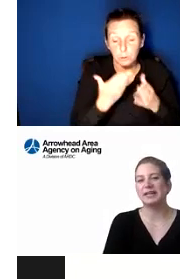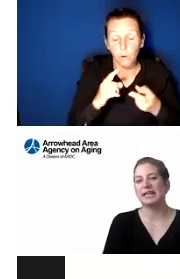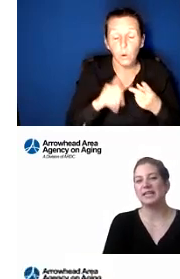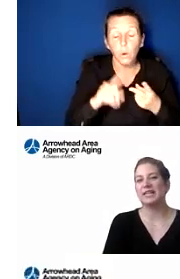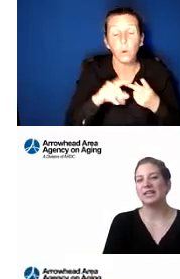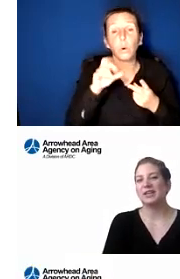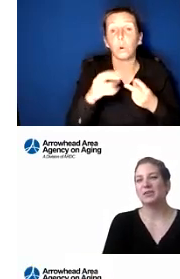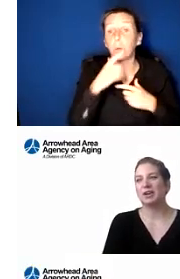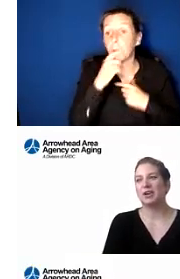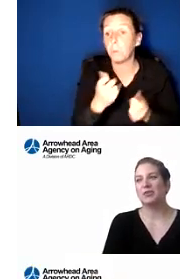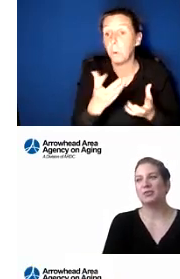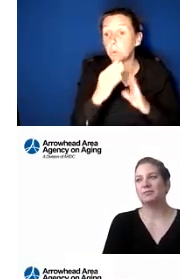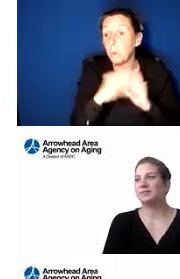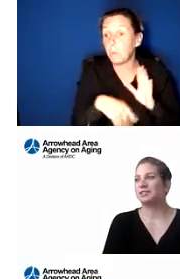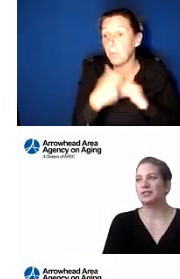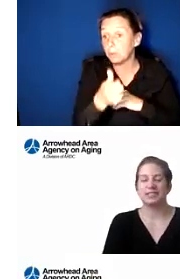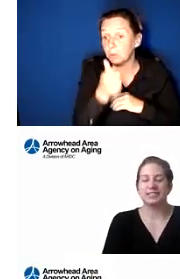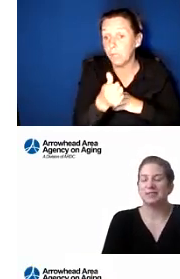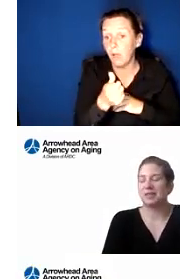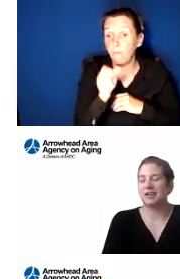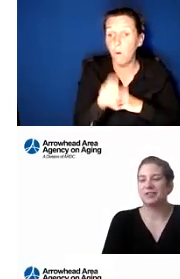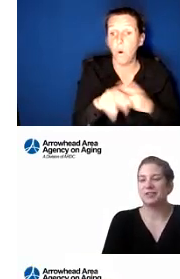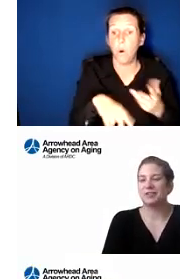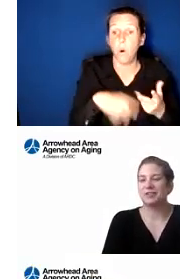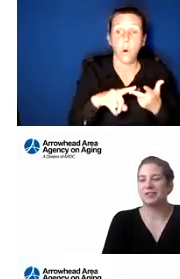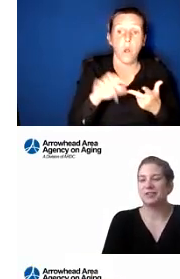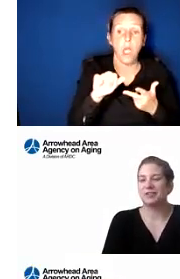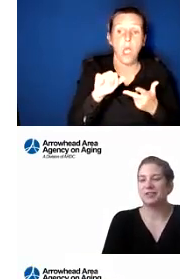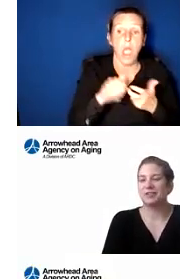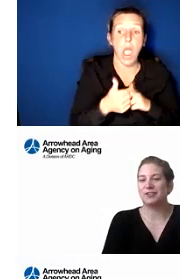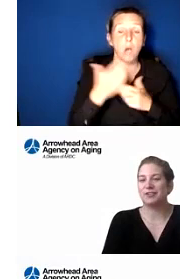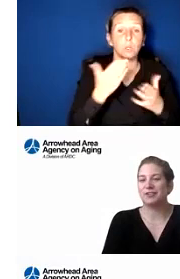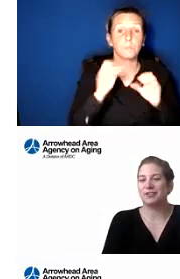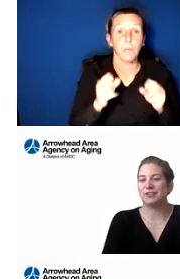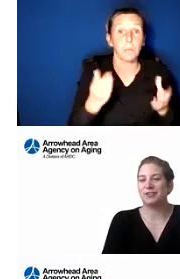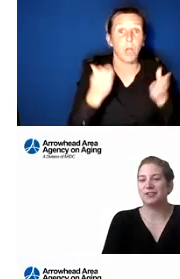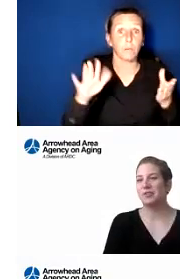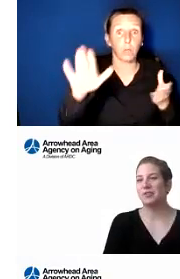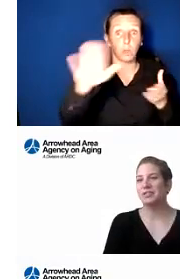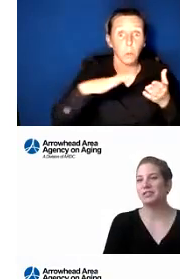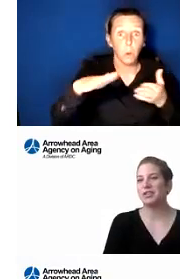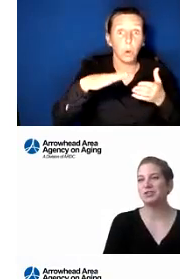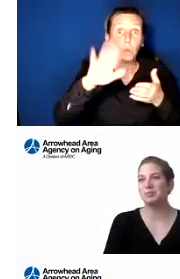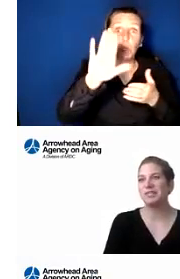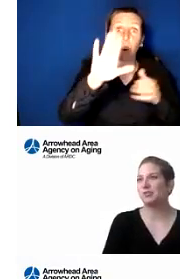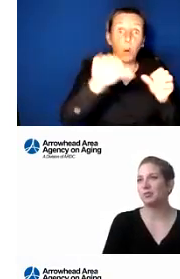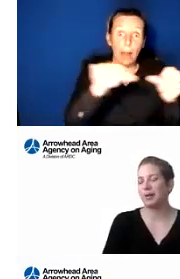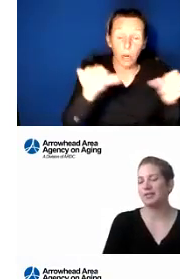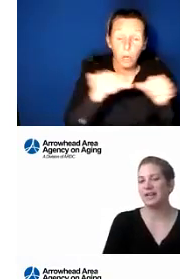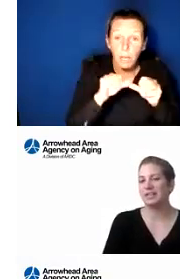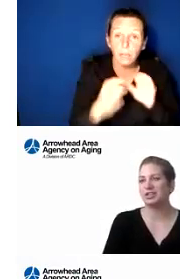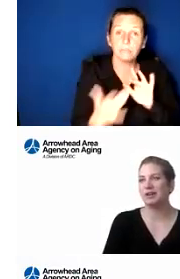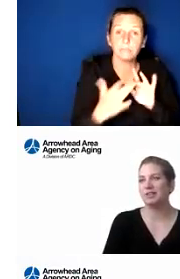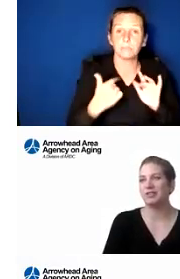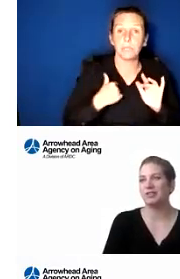possibly applying or how services can be offered in your area, you can always reach out to me or Rebecca